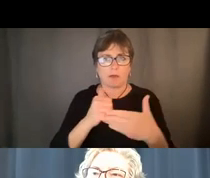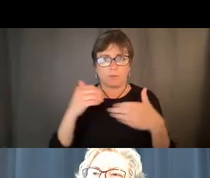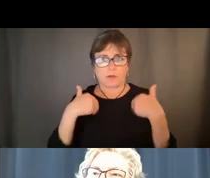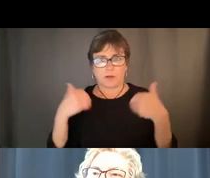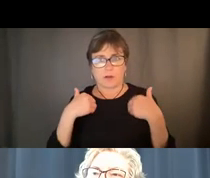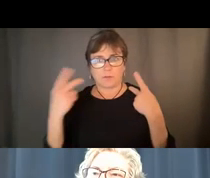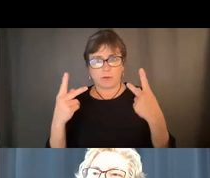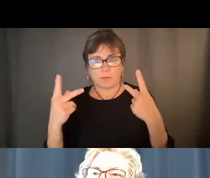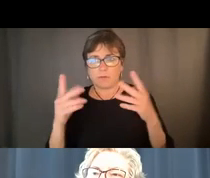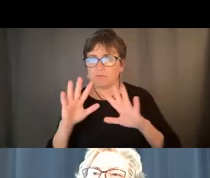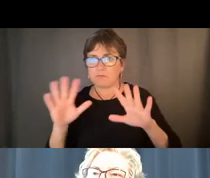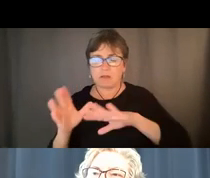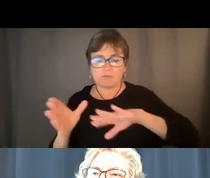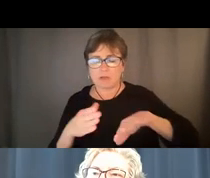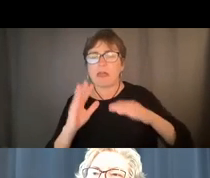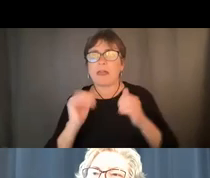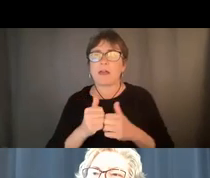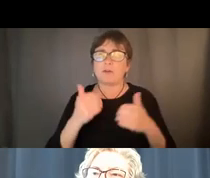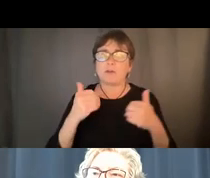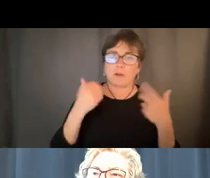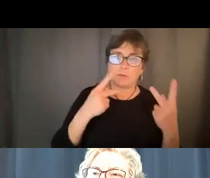help each other.